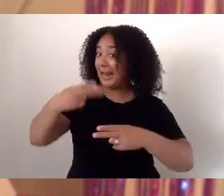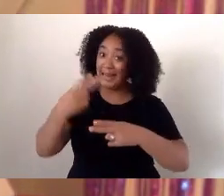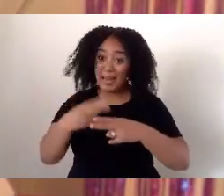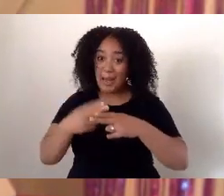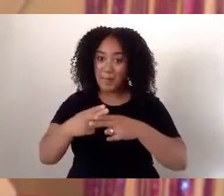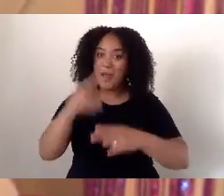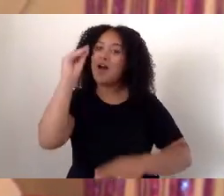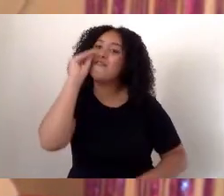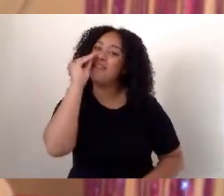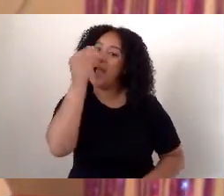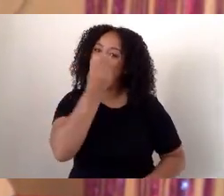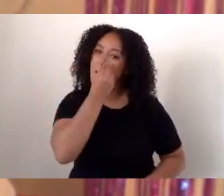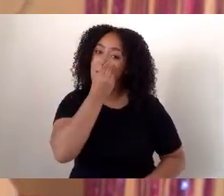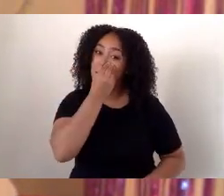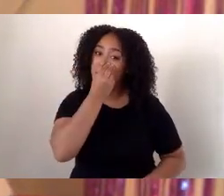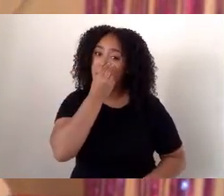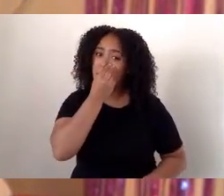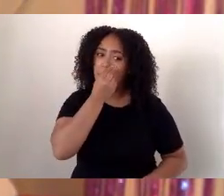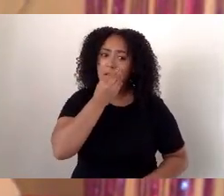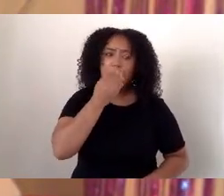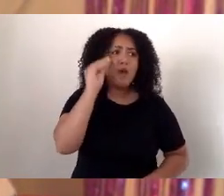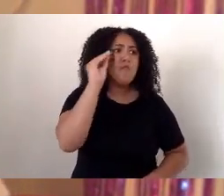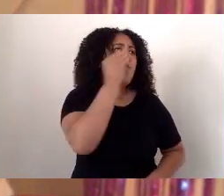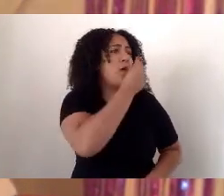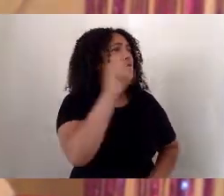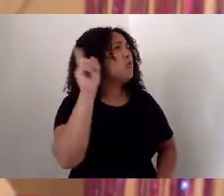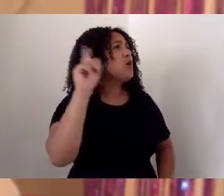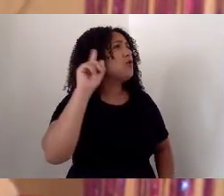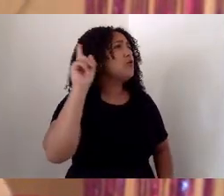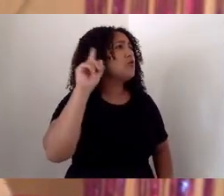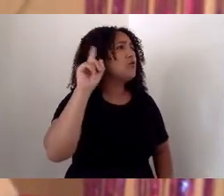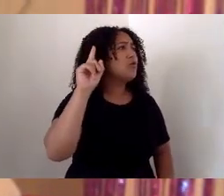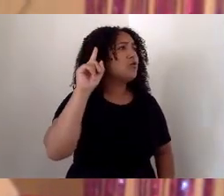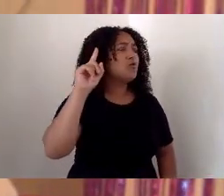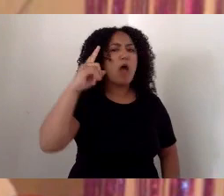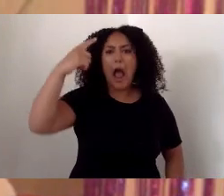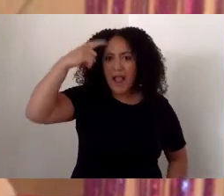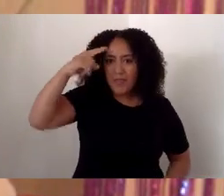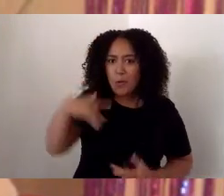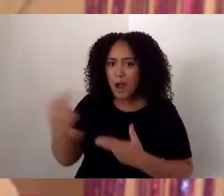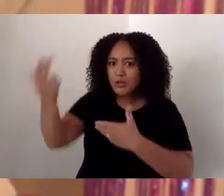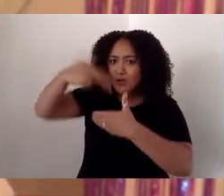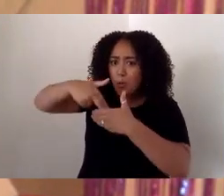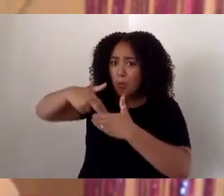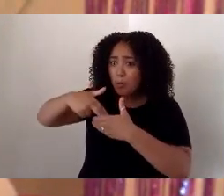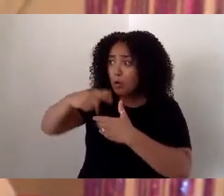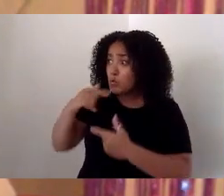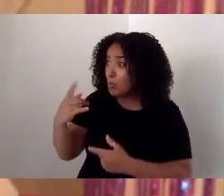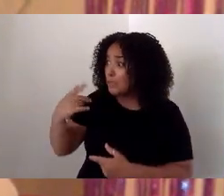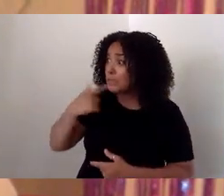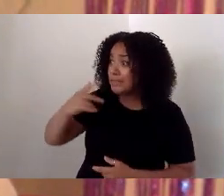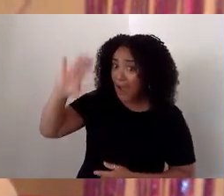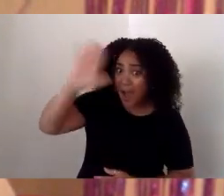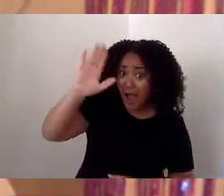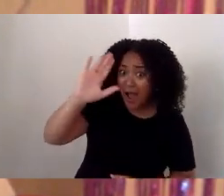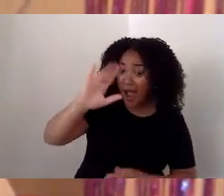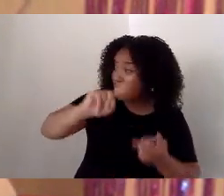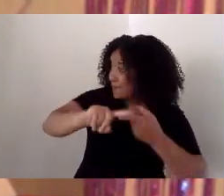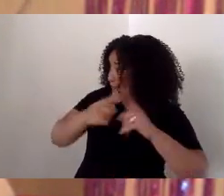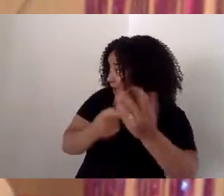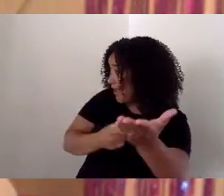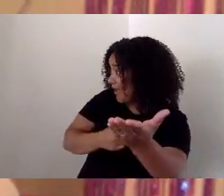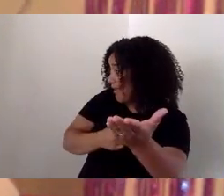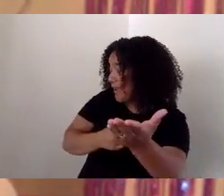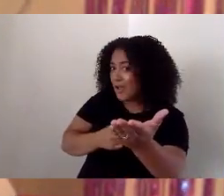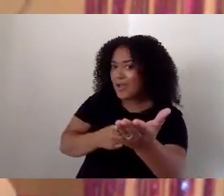fun. Flower, where are you? Flower, do you want to come out and say hi? Although I think they're a little